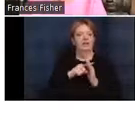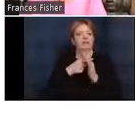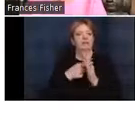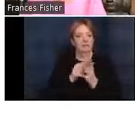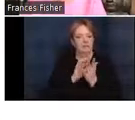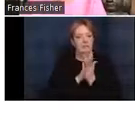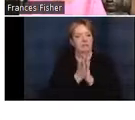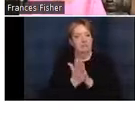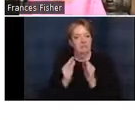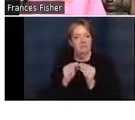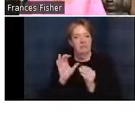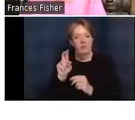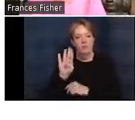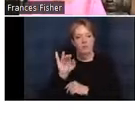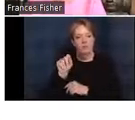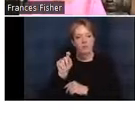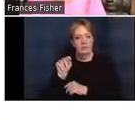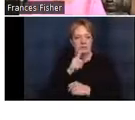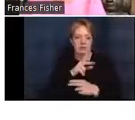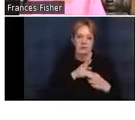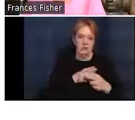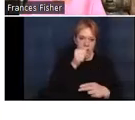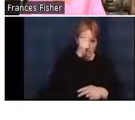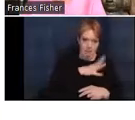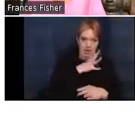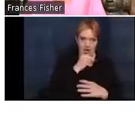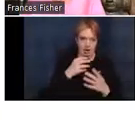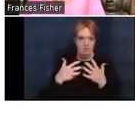This is titled Man and Machine. And this was exhibited